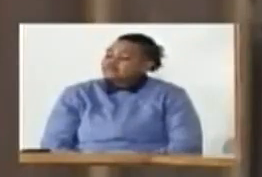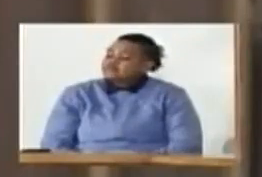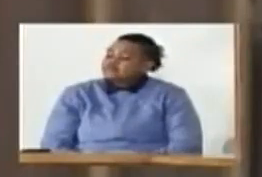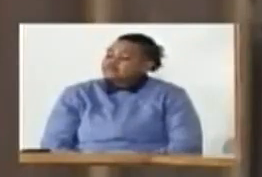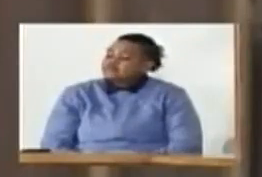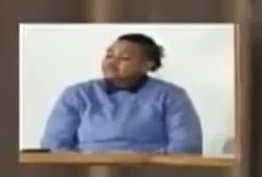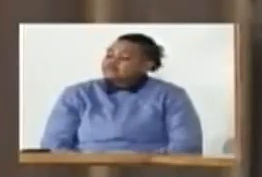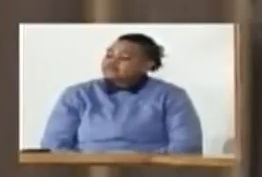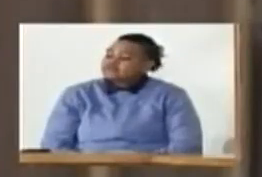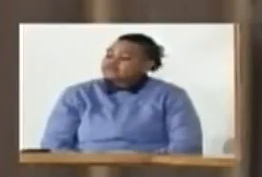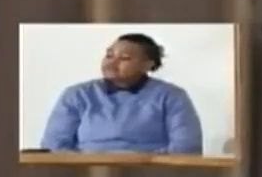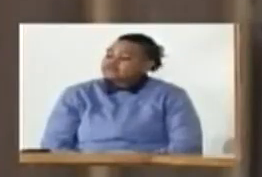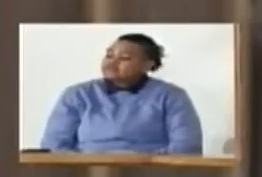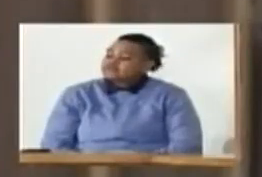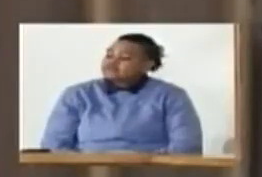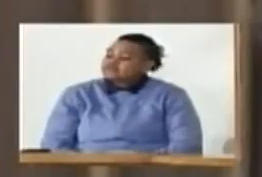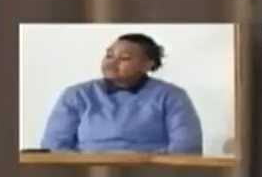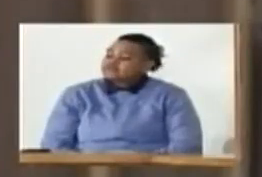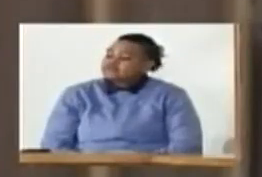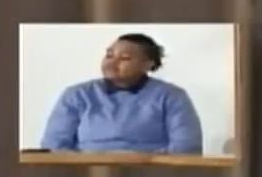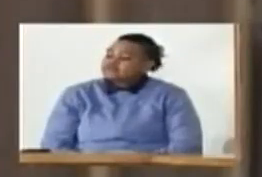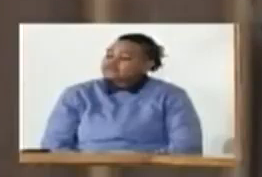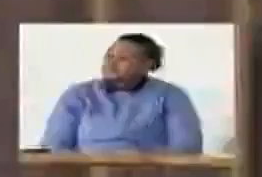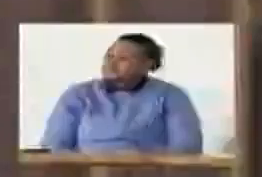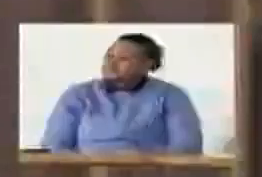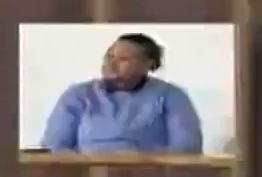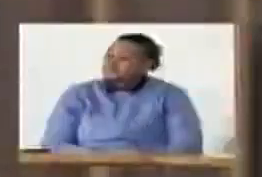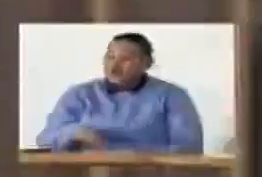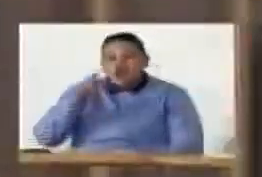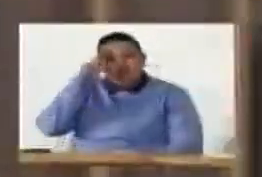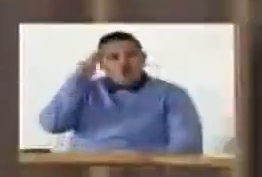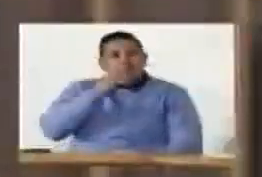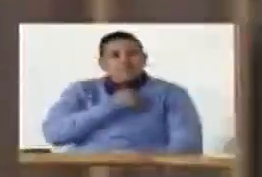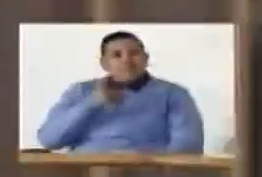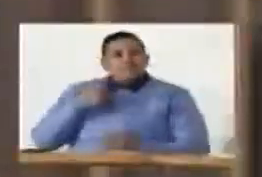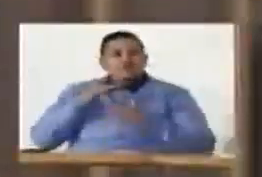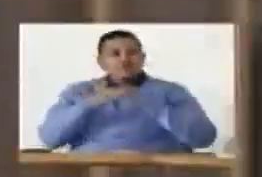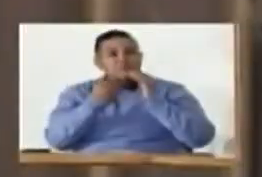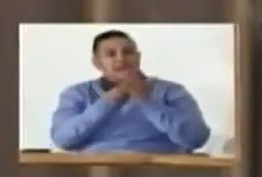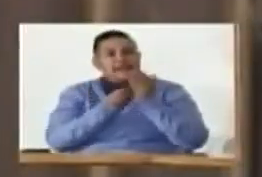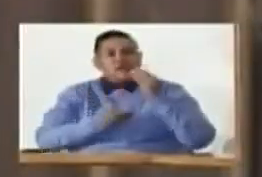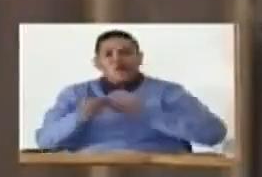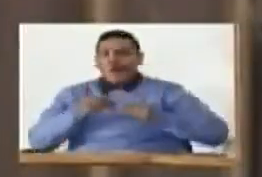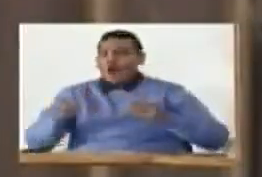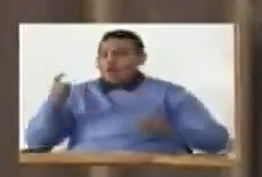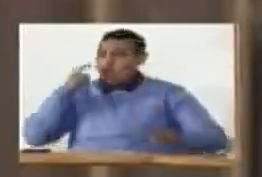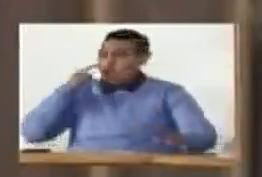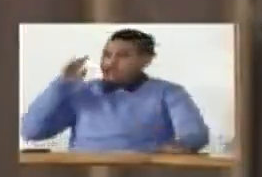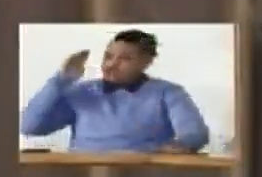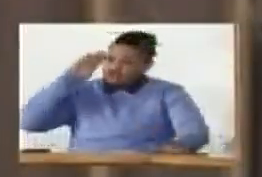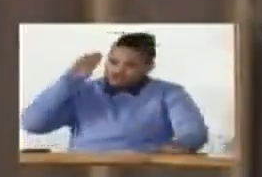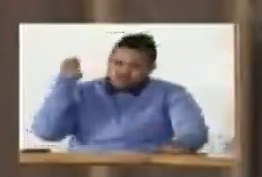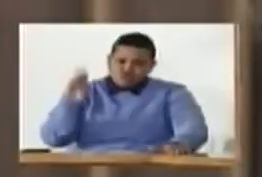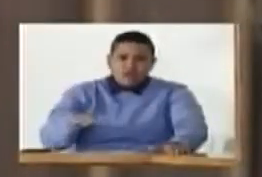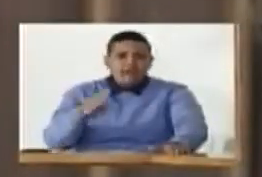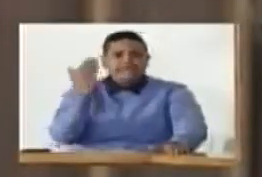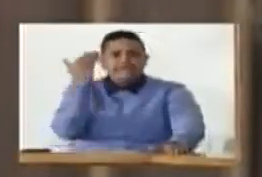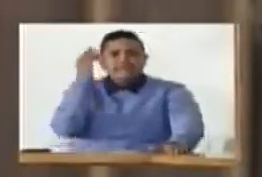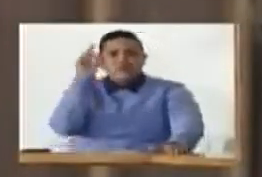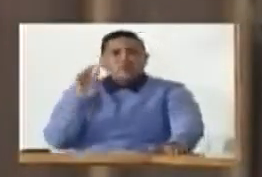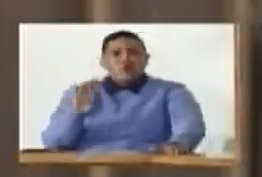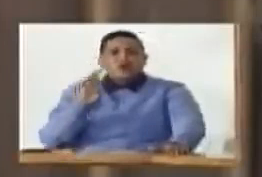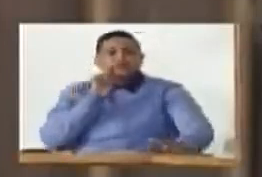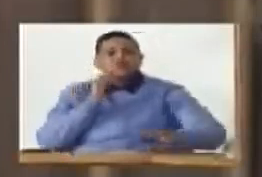Honorable members, the Jamaican economy has recorded 15 consecutive quarters of economic